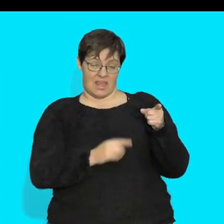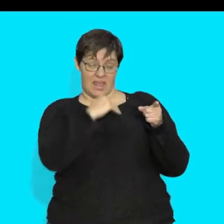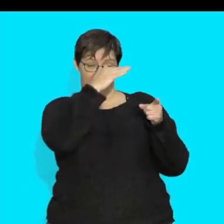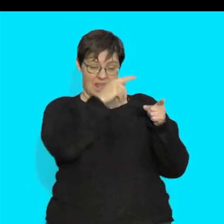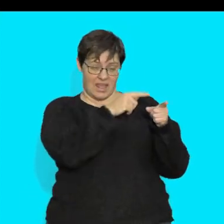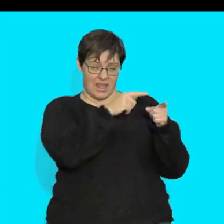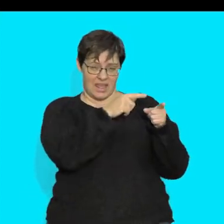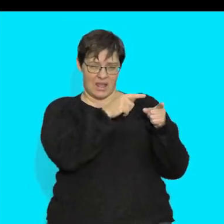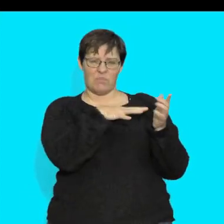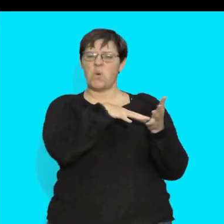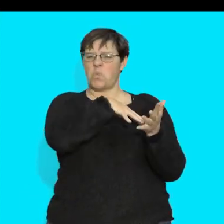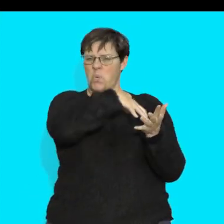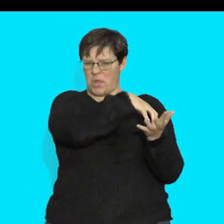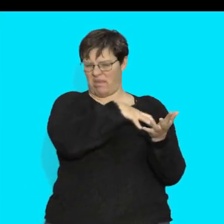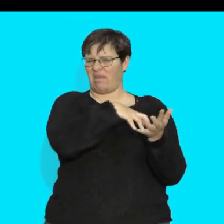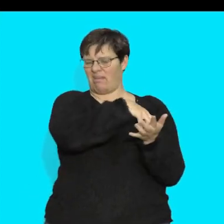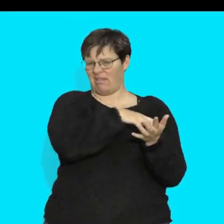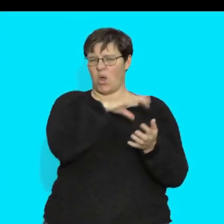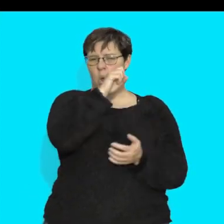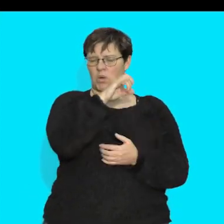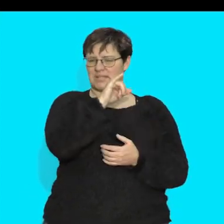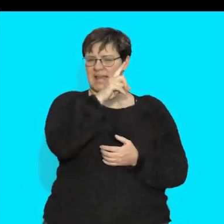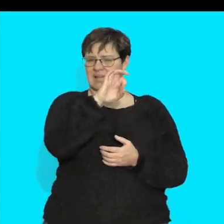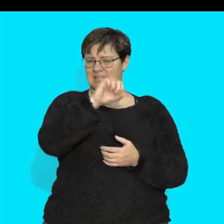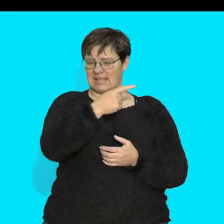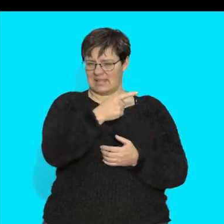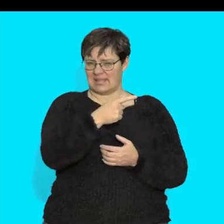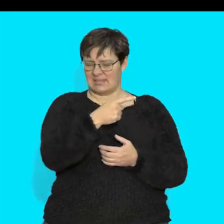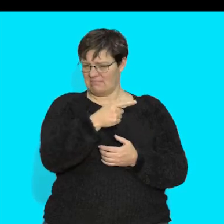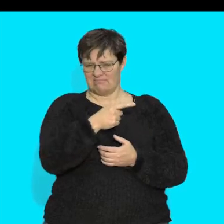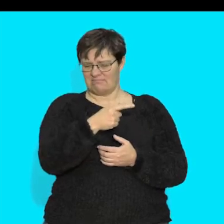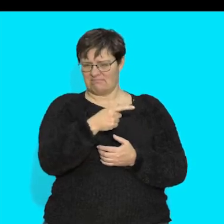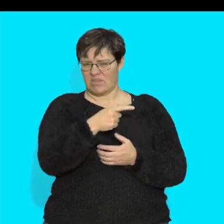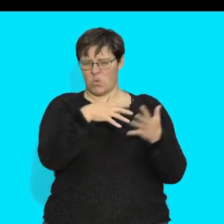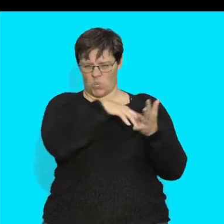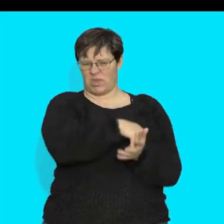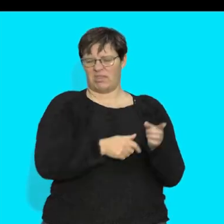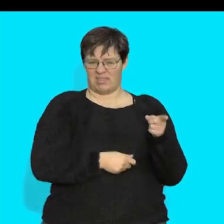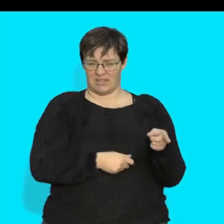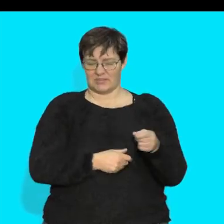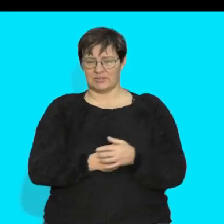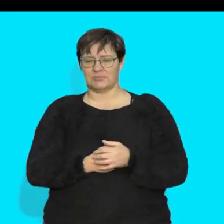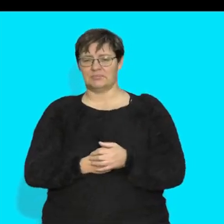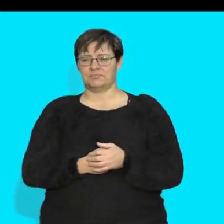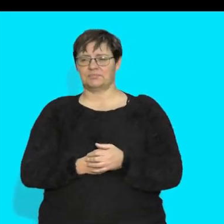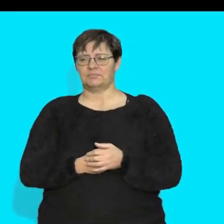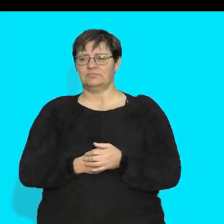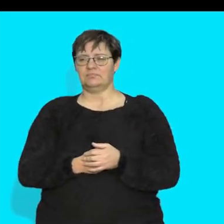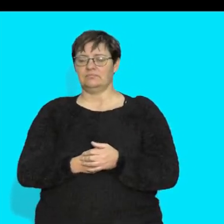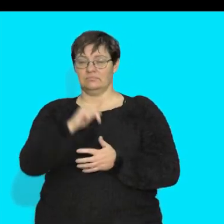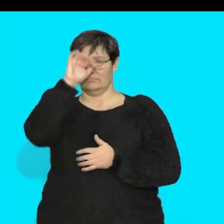sitting up there. They're a very weak oxidizing agent. Weak oxidizing